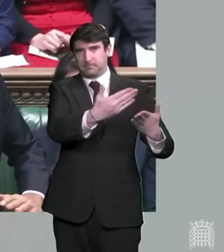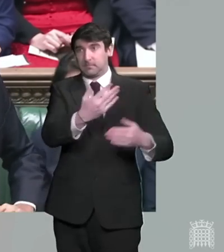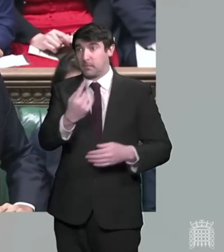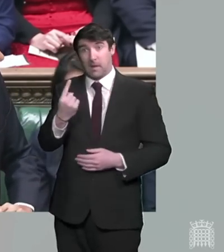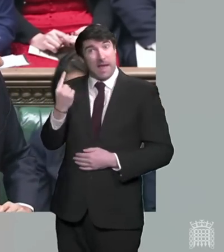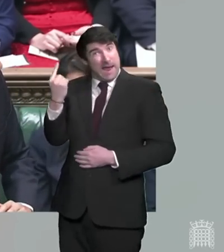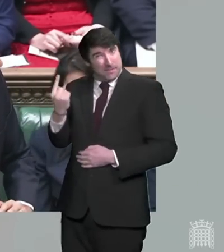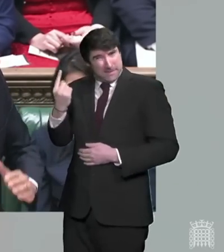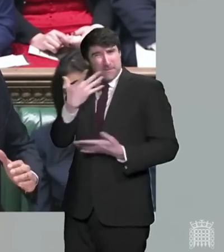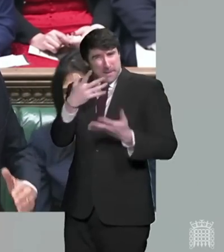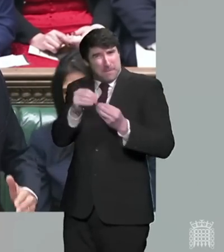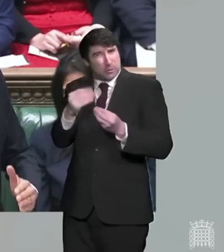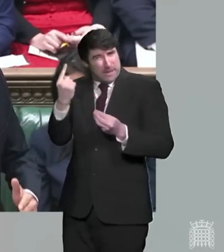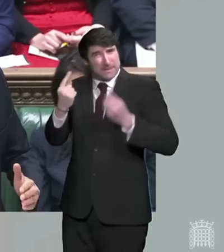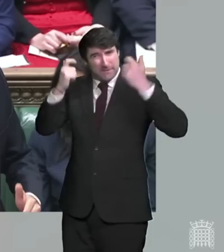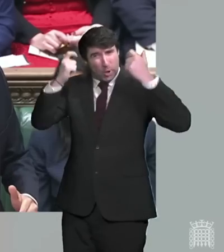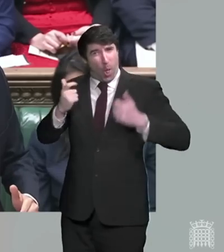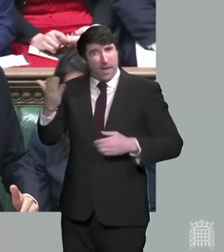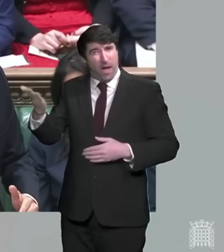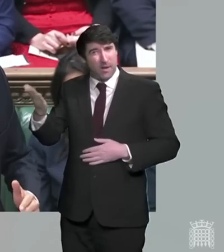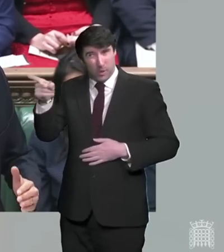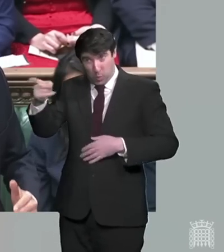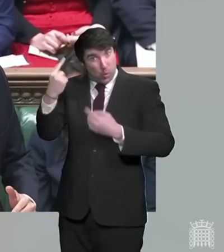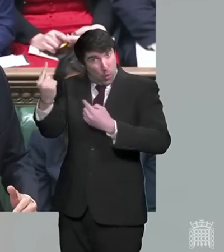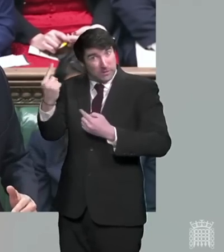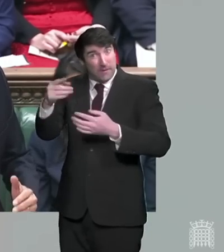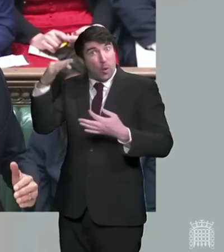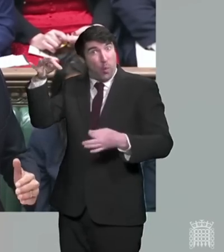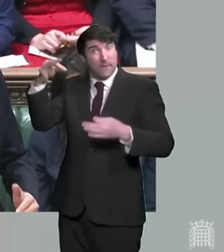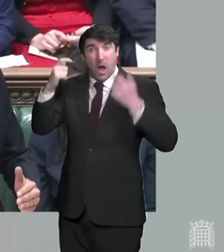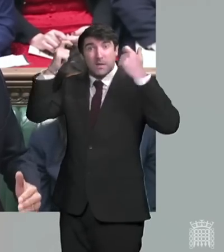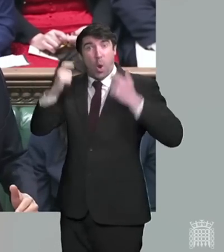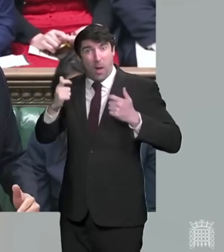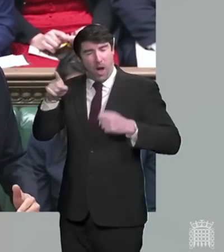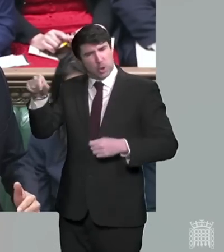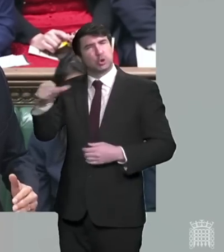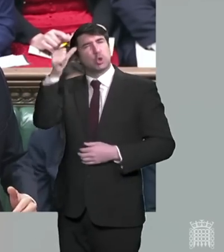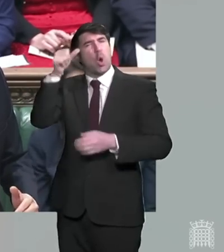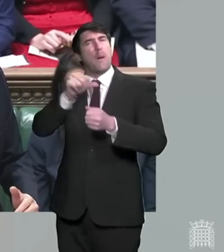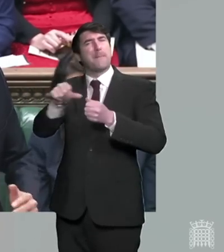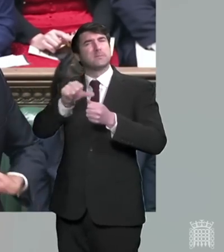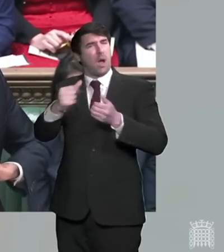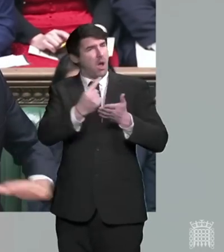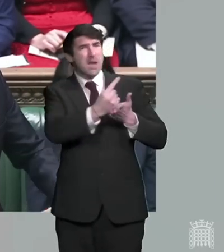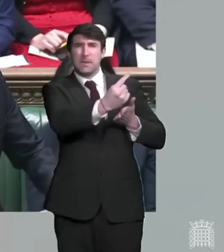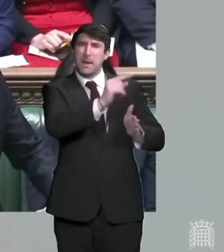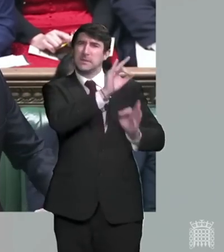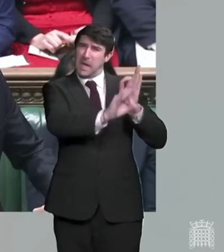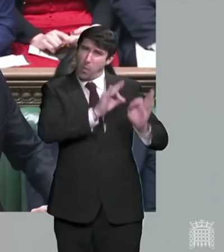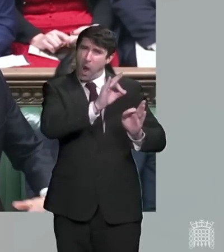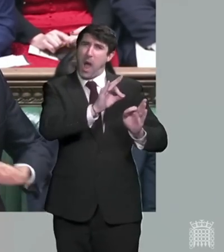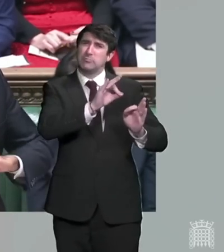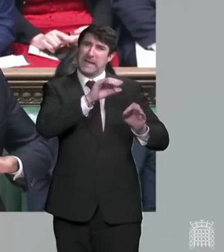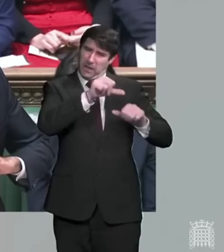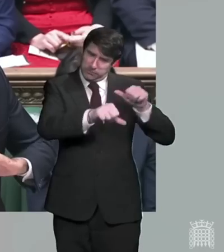lawyer in a previous life, that there is a proper process to these things. It is an independent inquiry. It has the resources